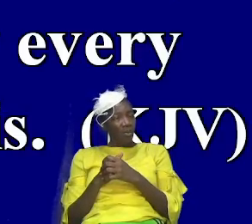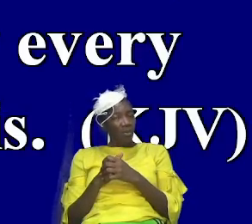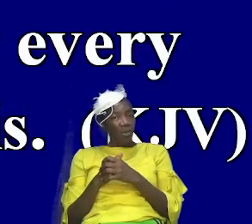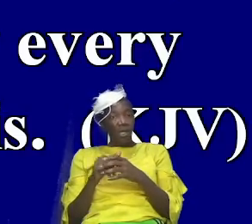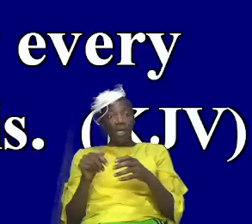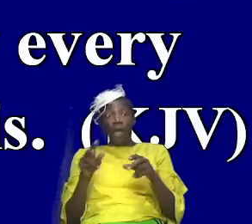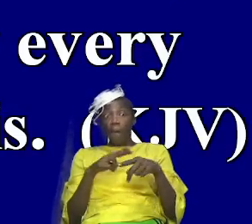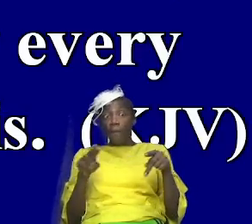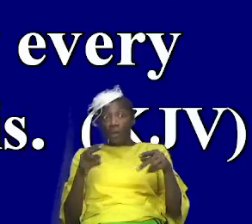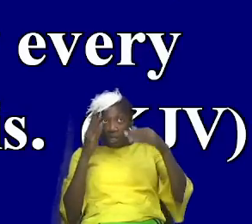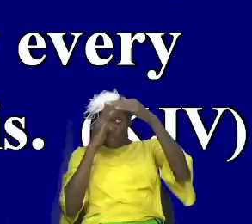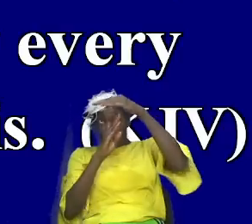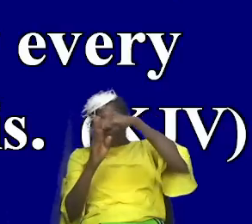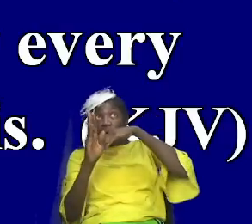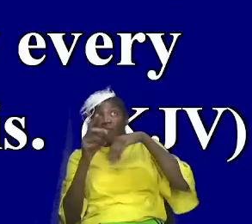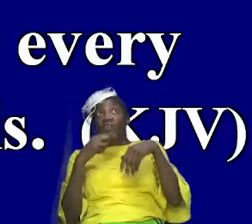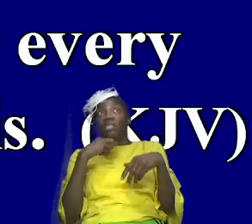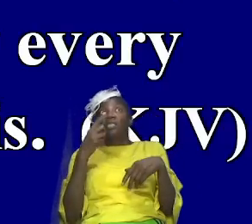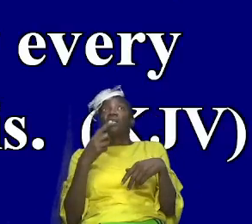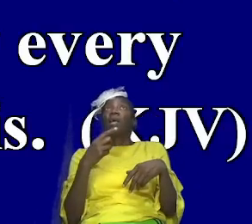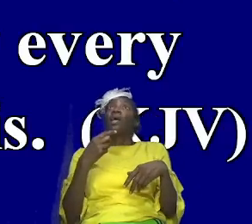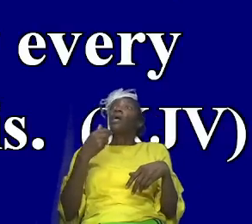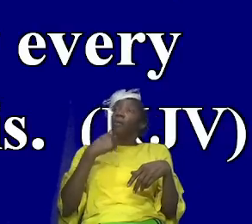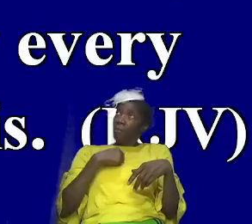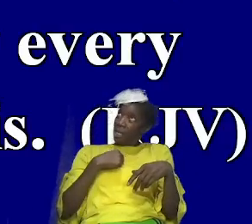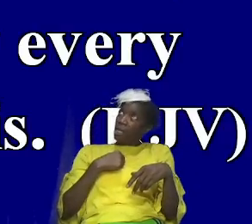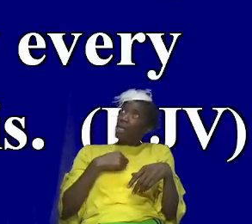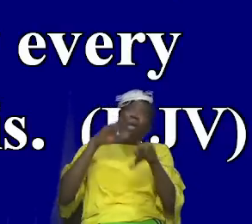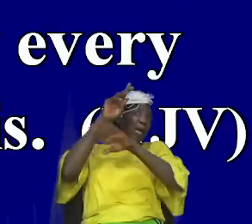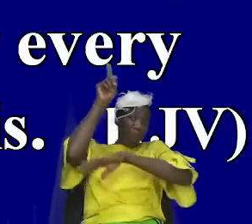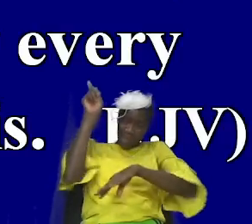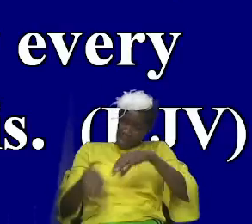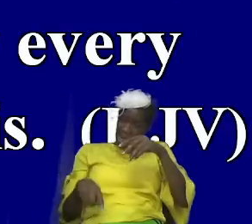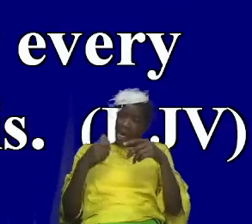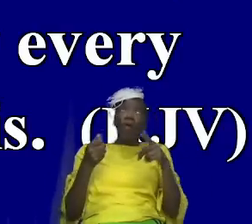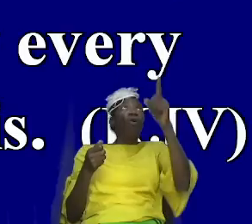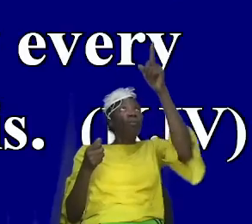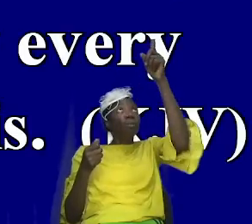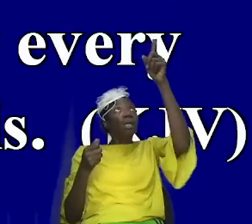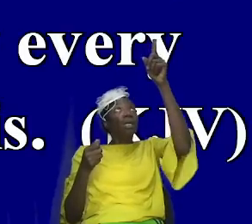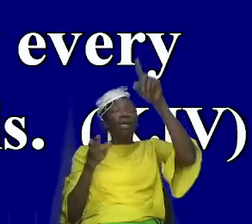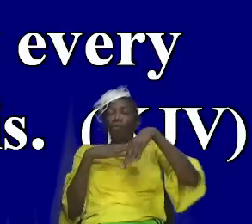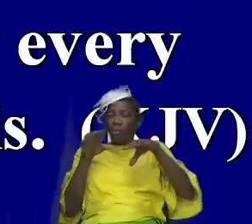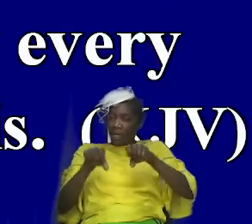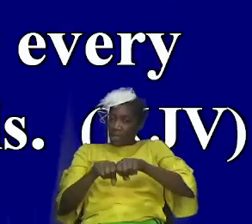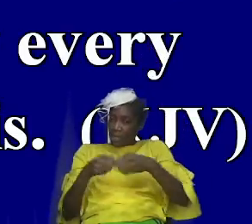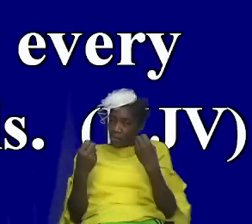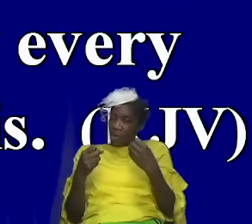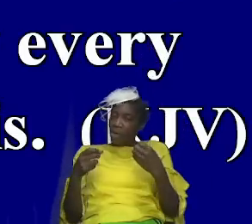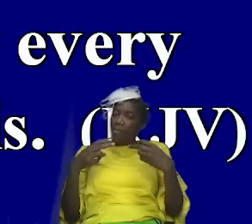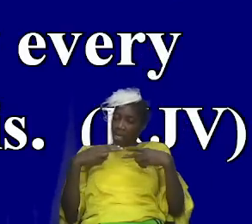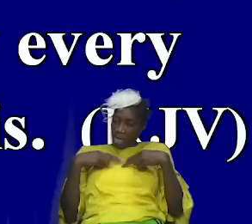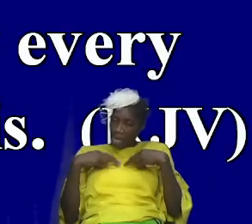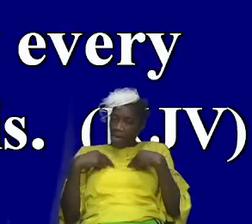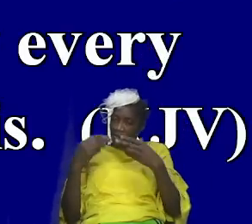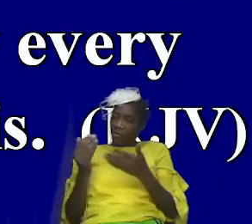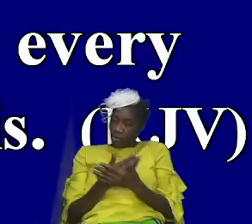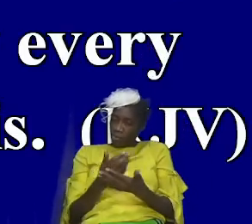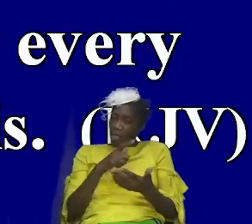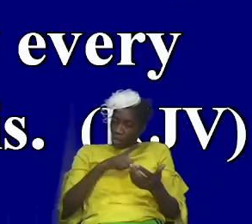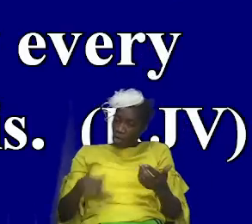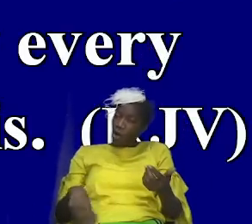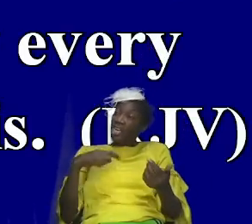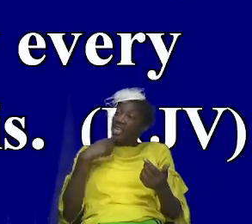But Nehemiah had to say, look here, I soon come. Can't come right now. When I get a break, because I have something that the Lord tell me